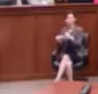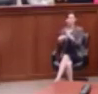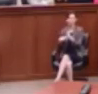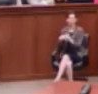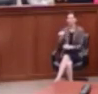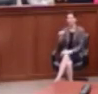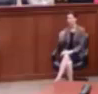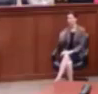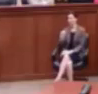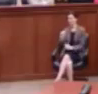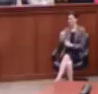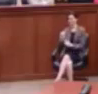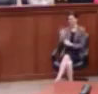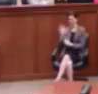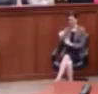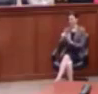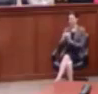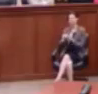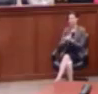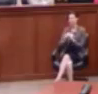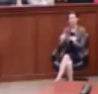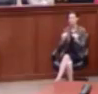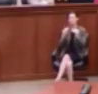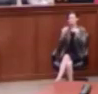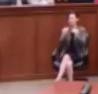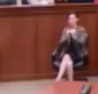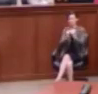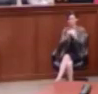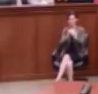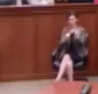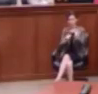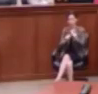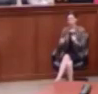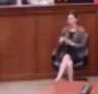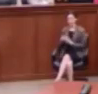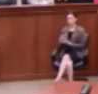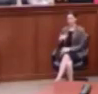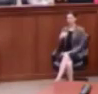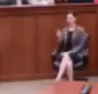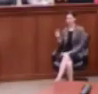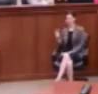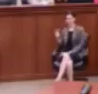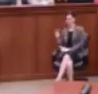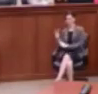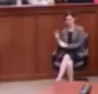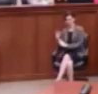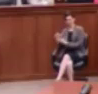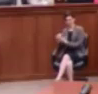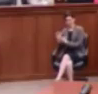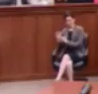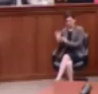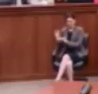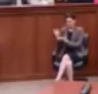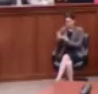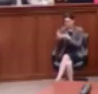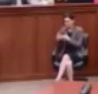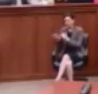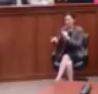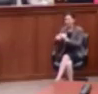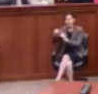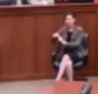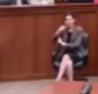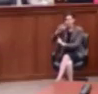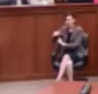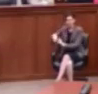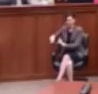the ASE is a state advance with 3 of them, but I have a student that will have 6. Can he is there some way to get extra points for